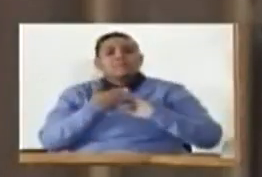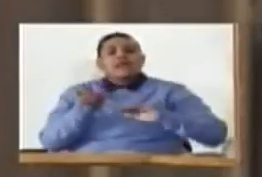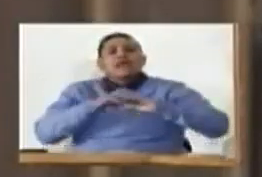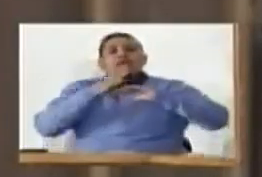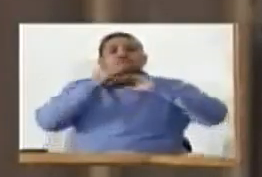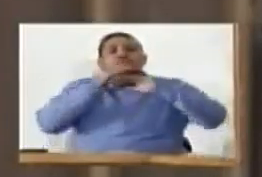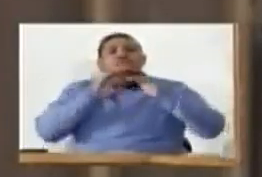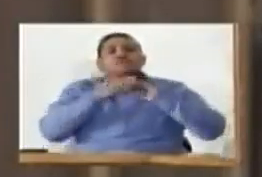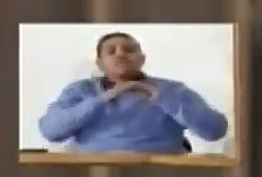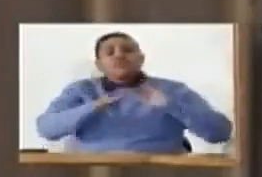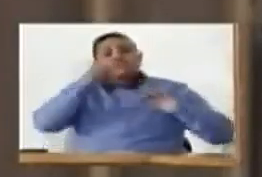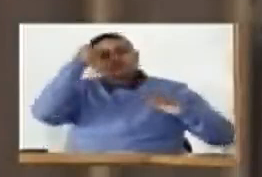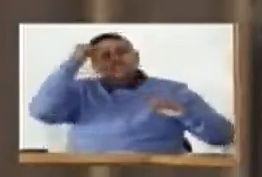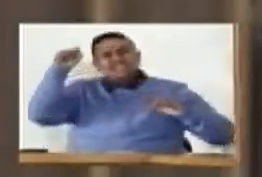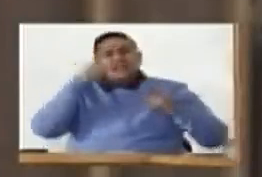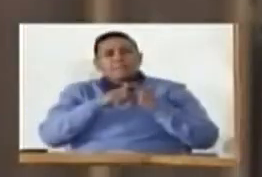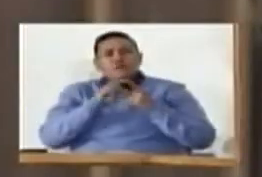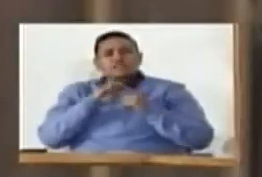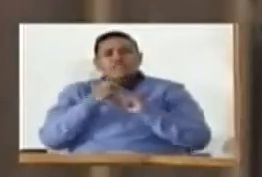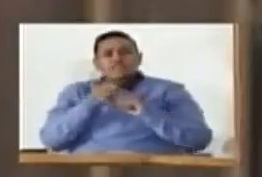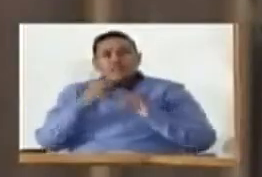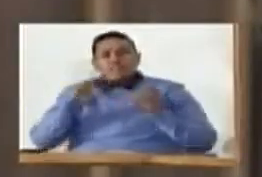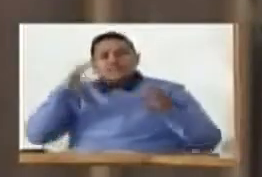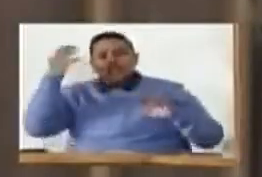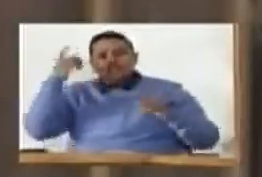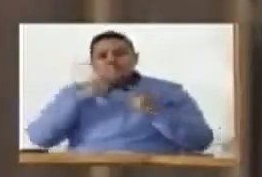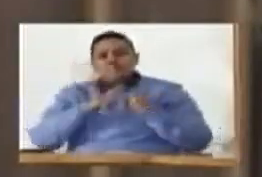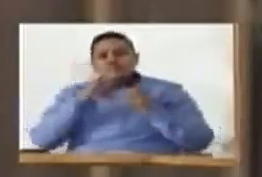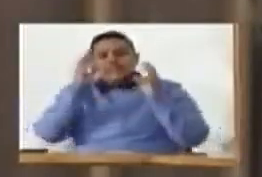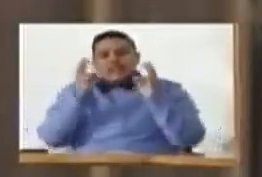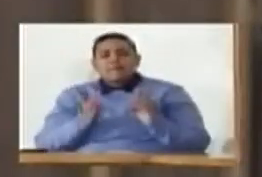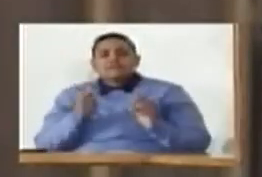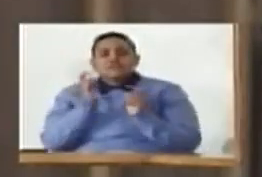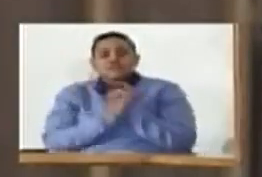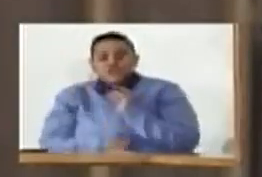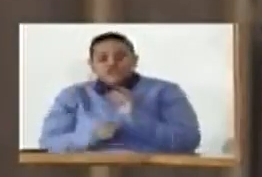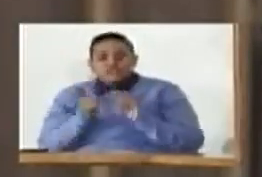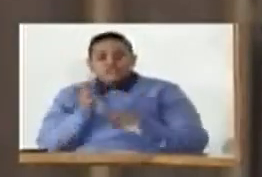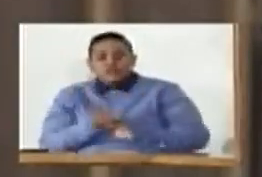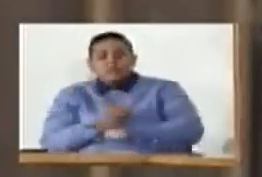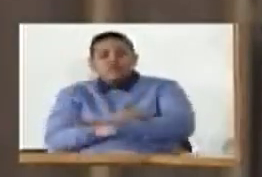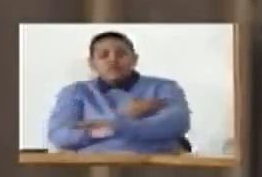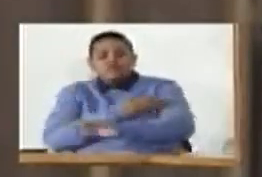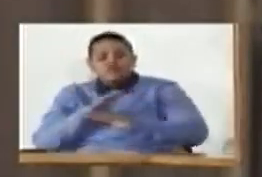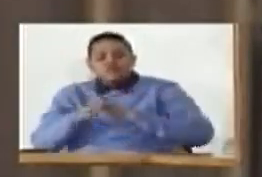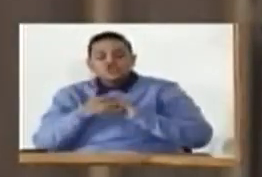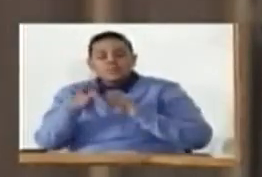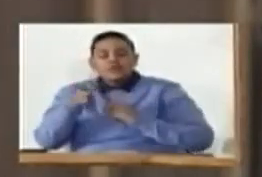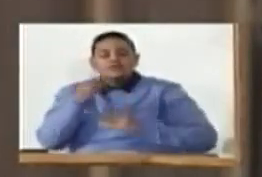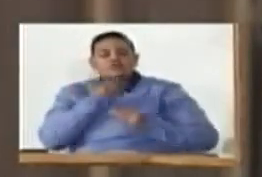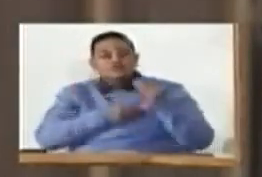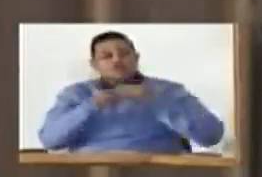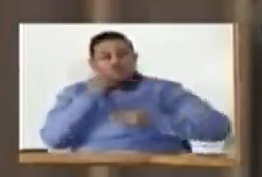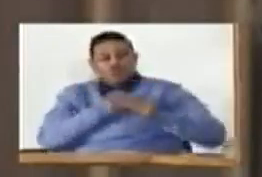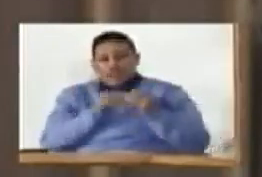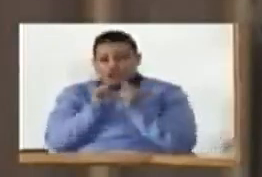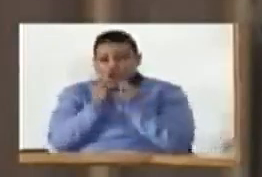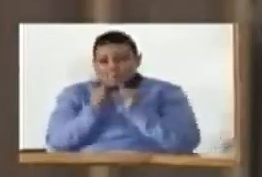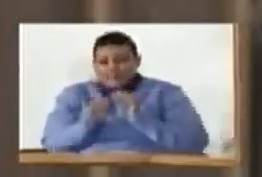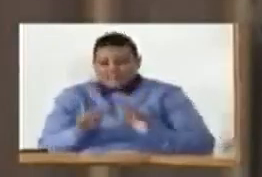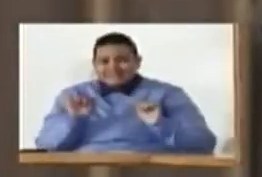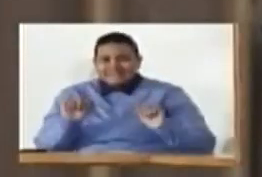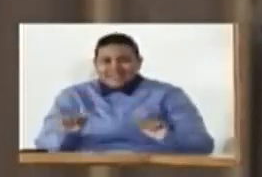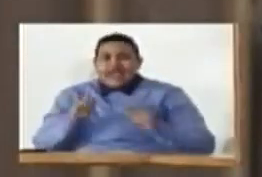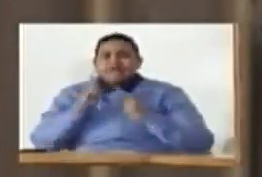Jamaica's resilience to environmental hazards and climate change, improving Jamaica's trade competitiveness,